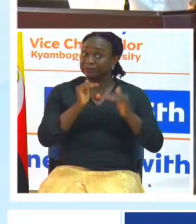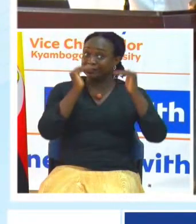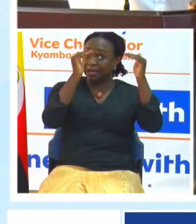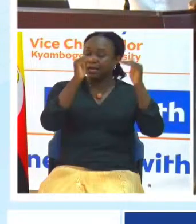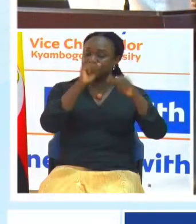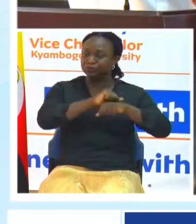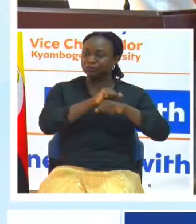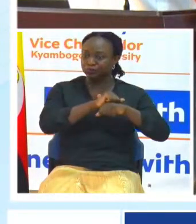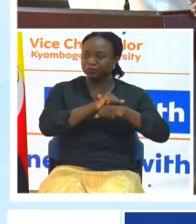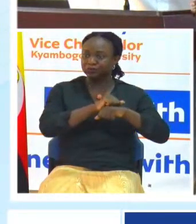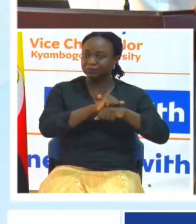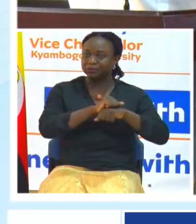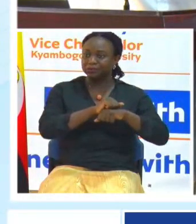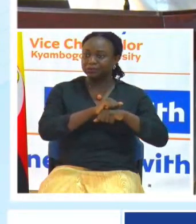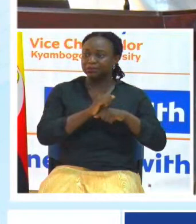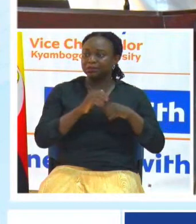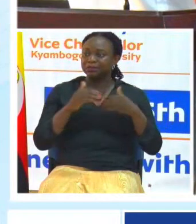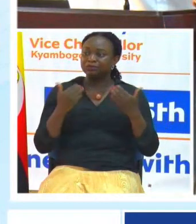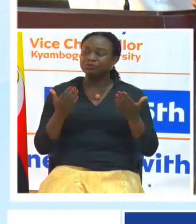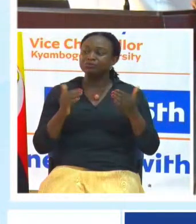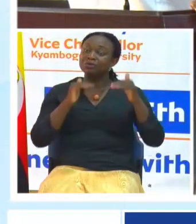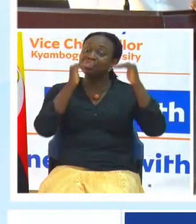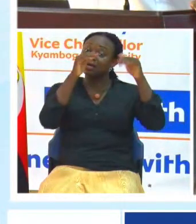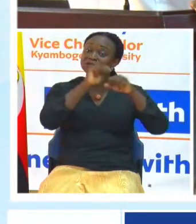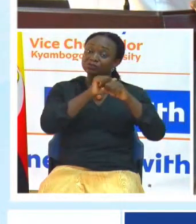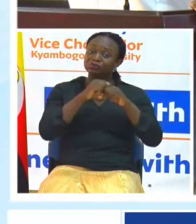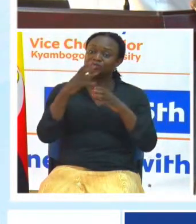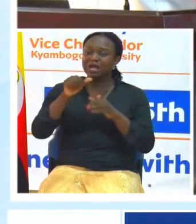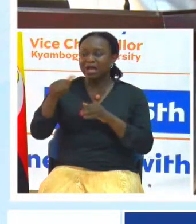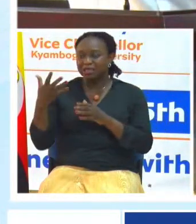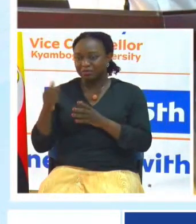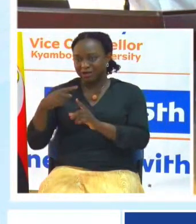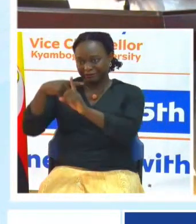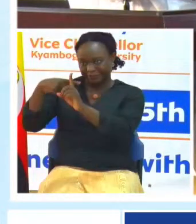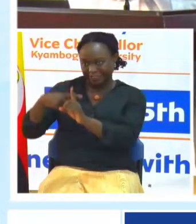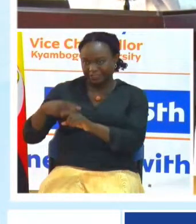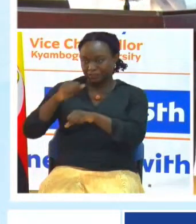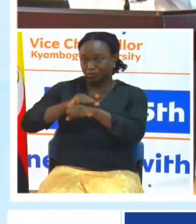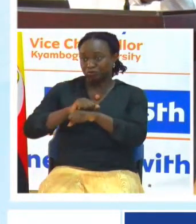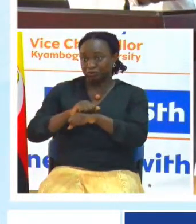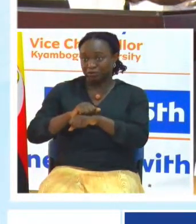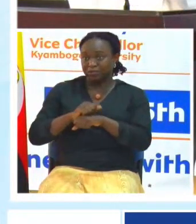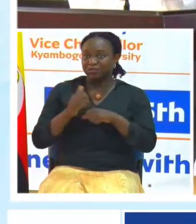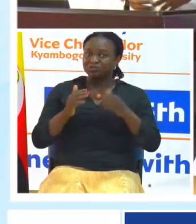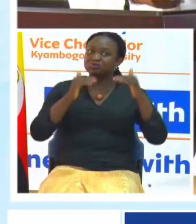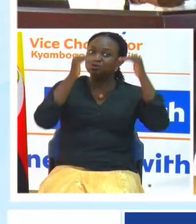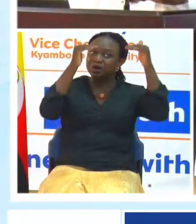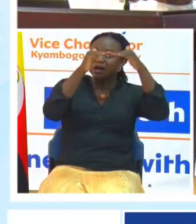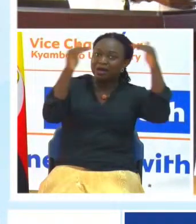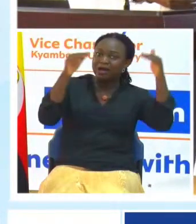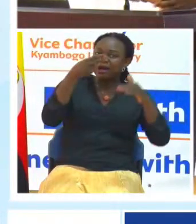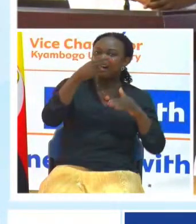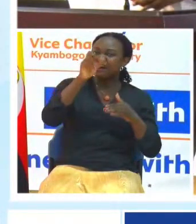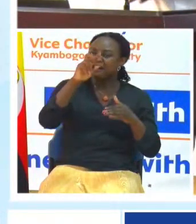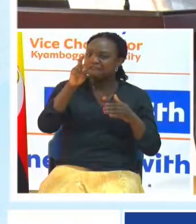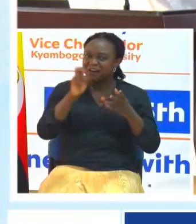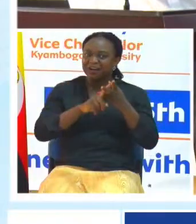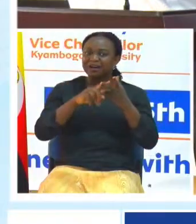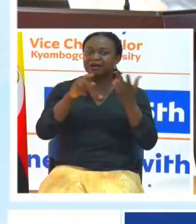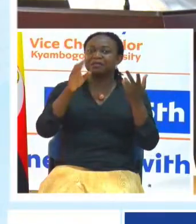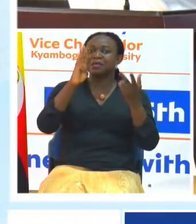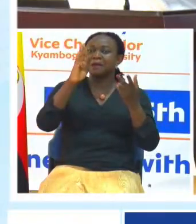the rich schools, we have what we call the target schools. Now, the rich schools are the Harvards, the Yales, the UC